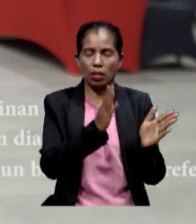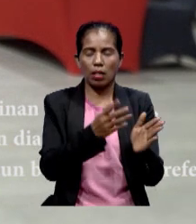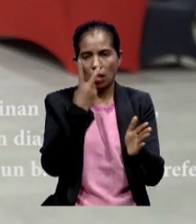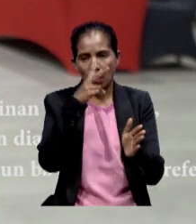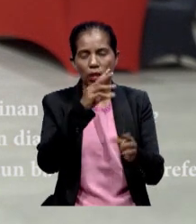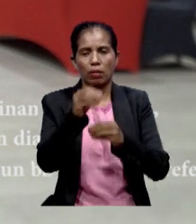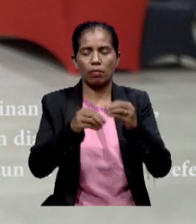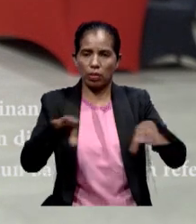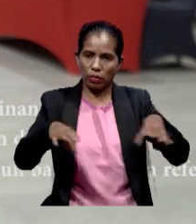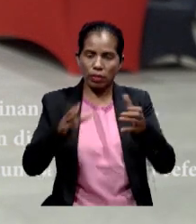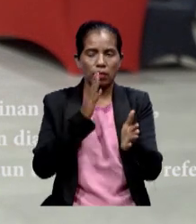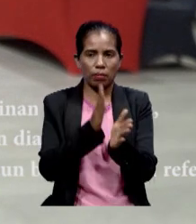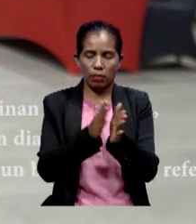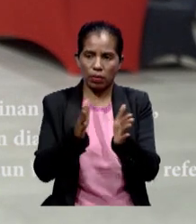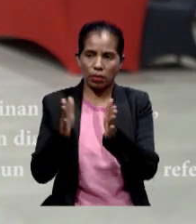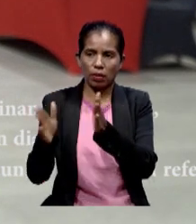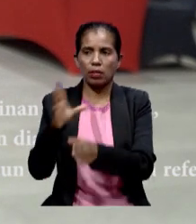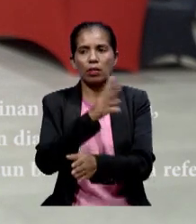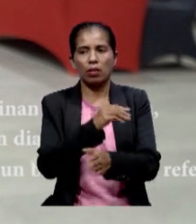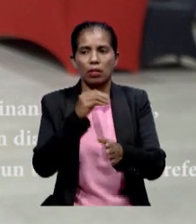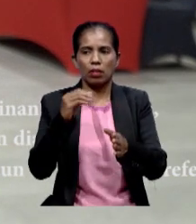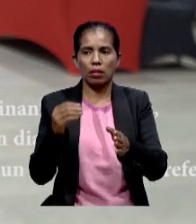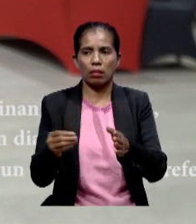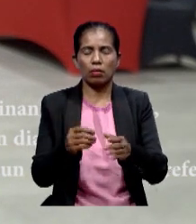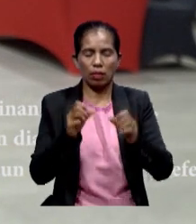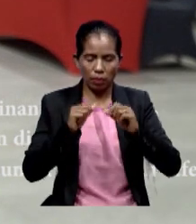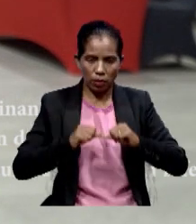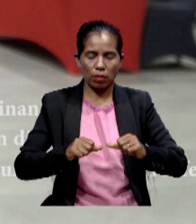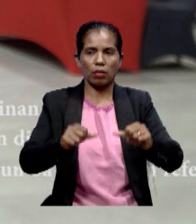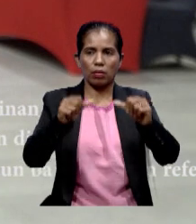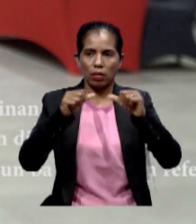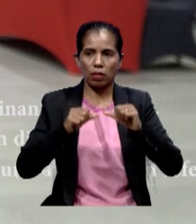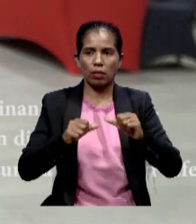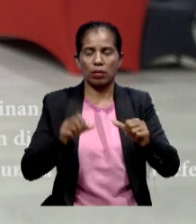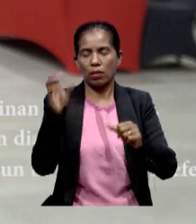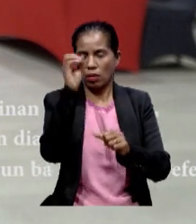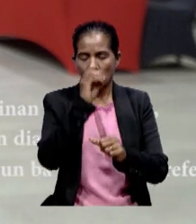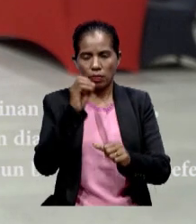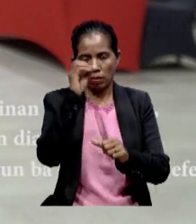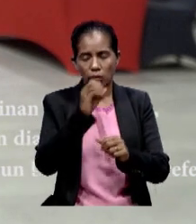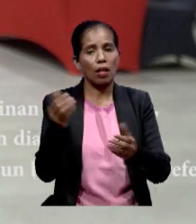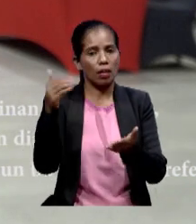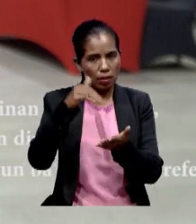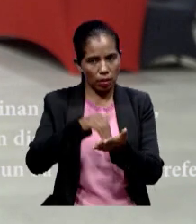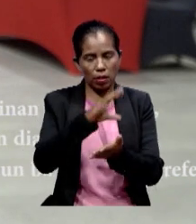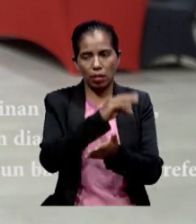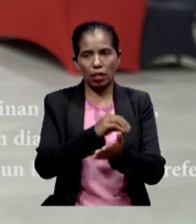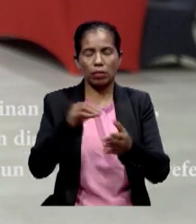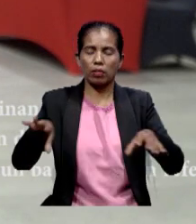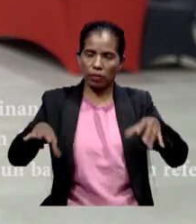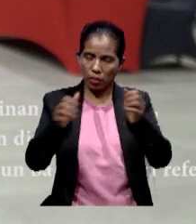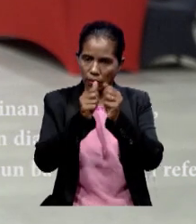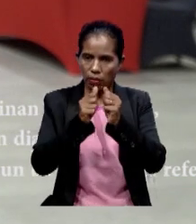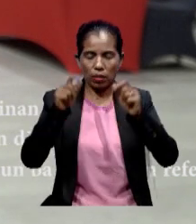and we will continue to observe more and to work together with